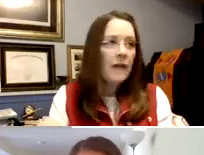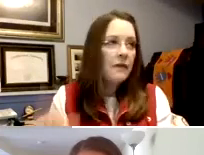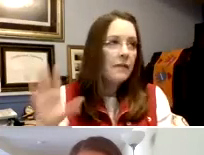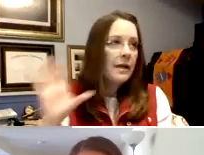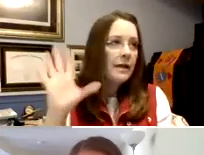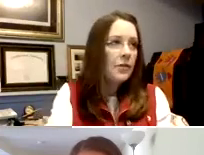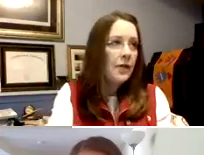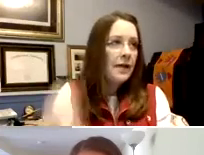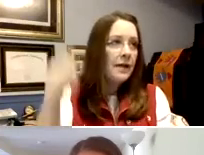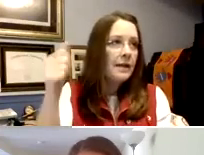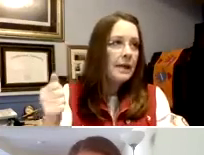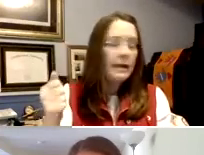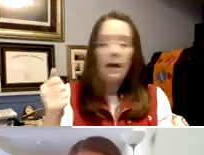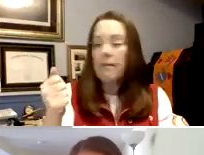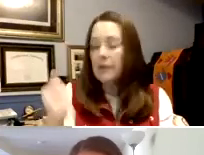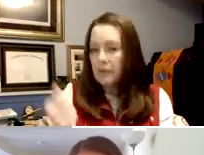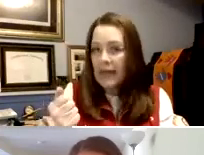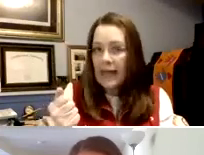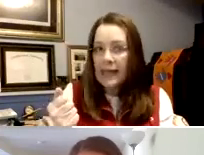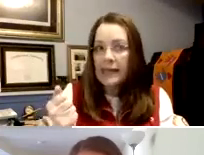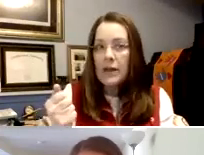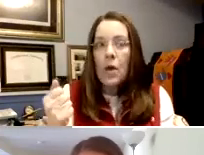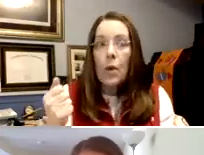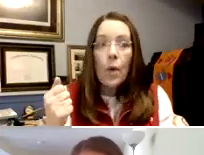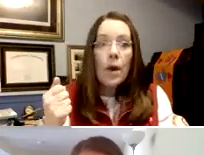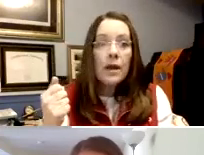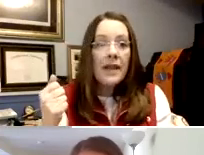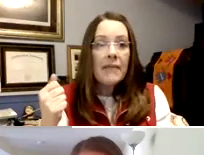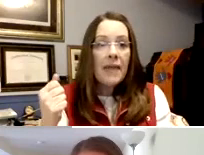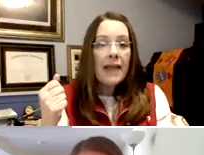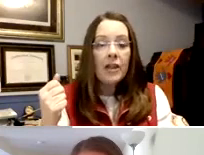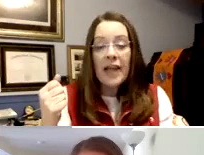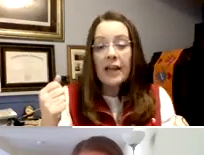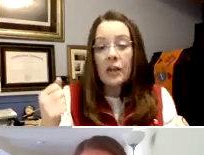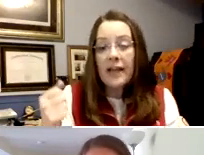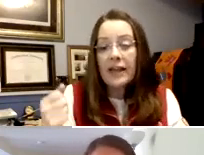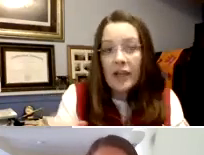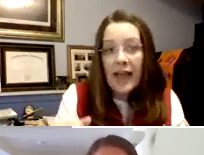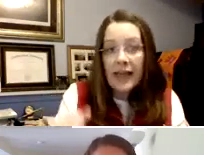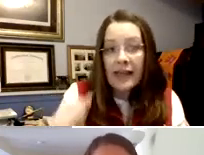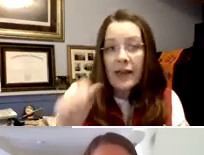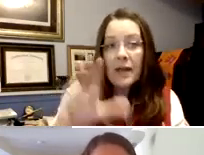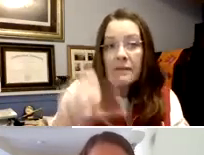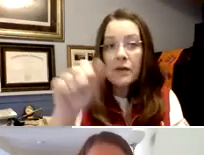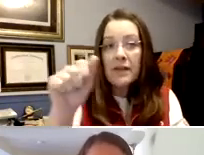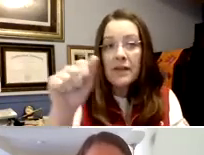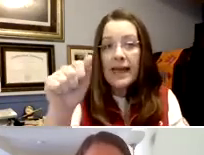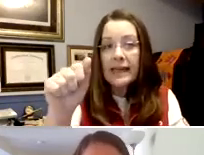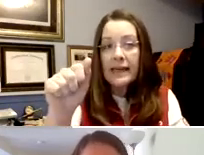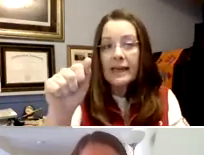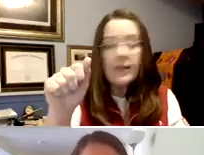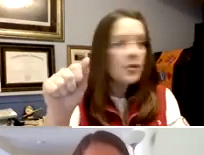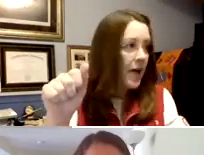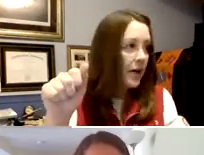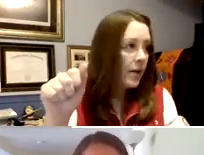away from it and then put their hand on it and pick it up and look back at it. Or they might look at it, and right before they get it,